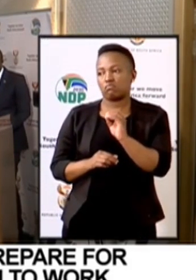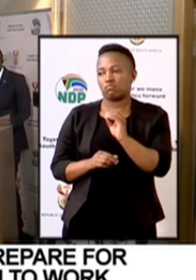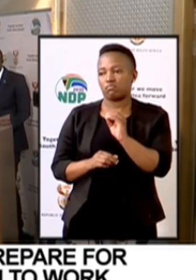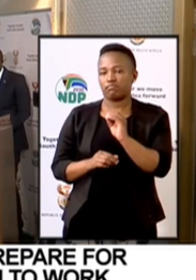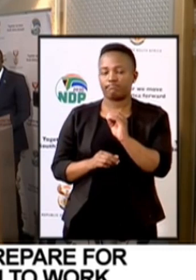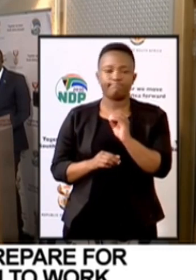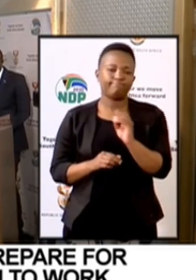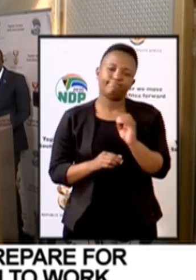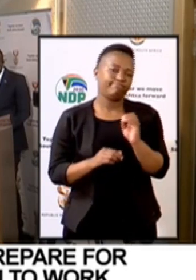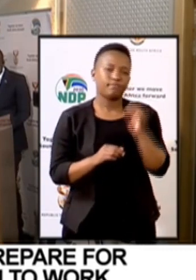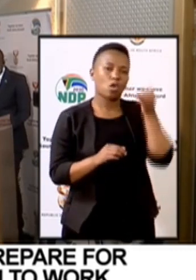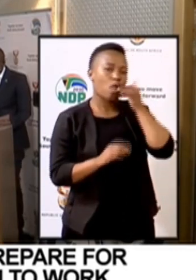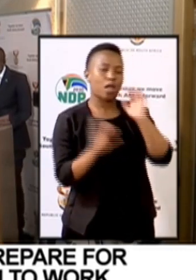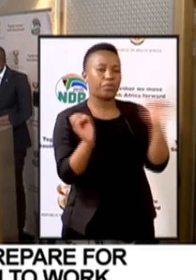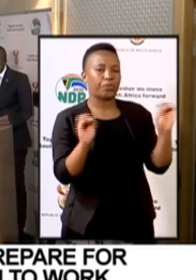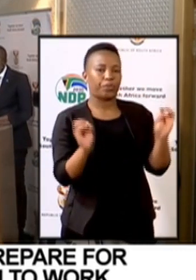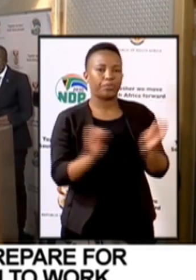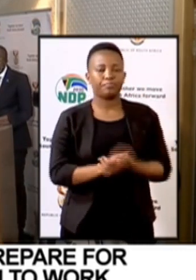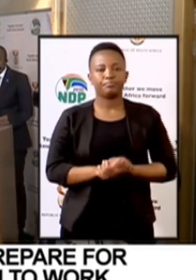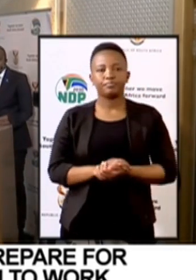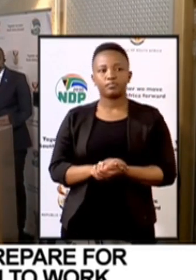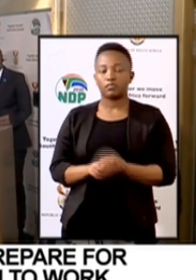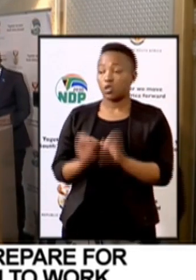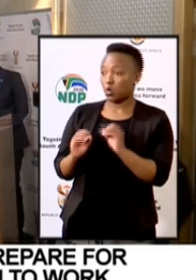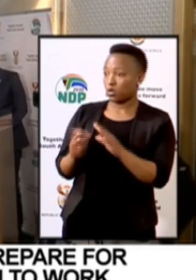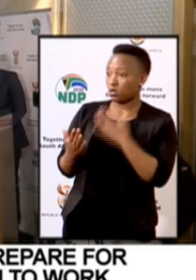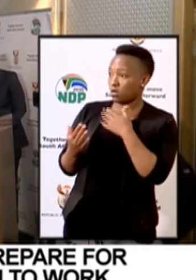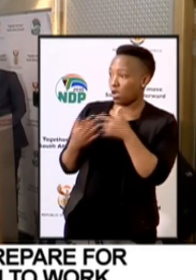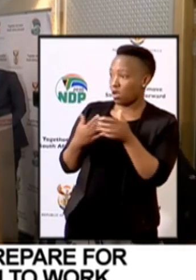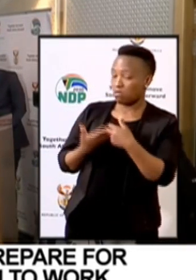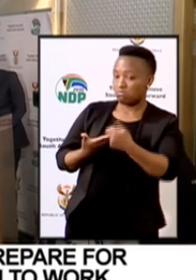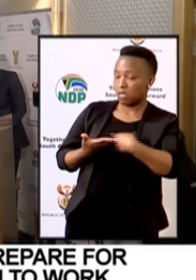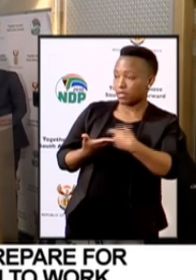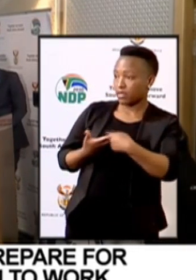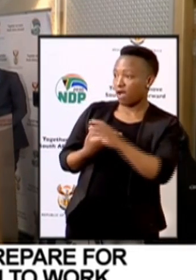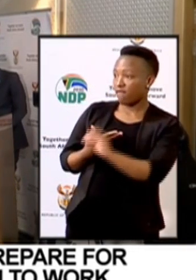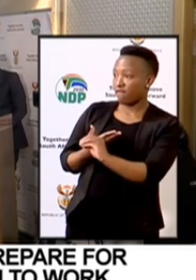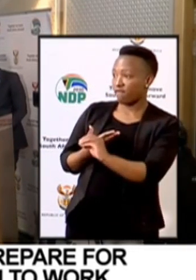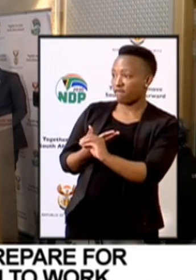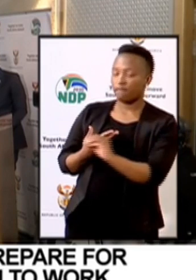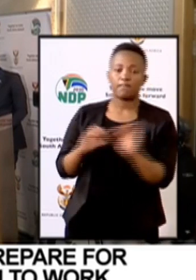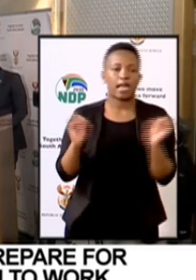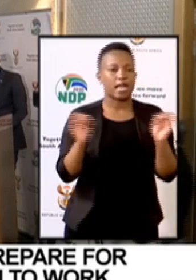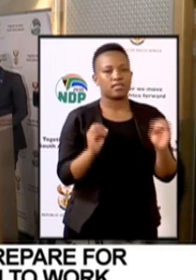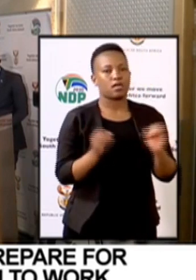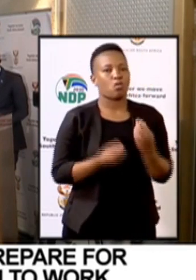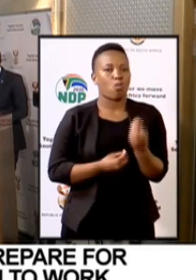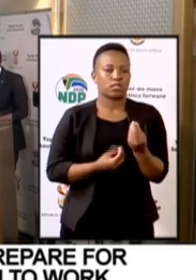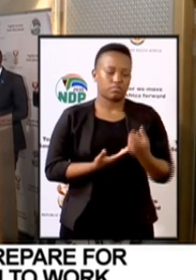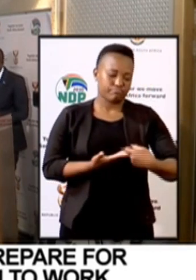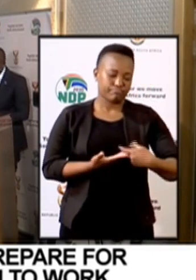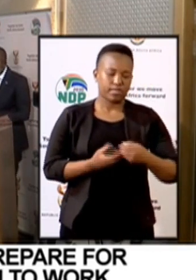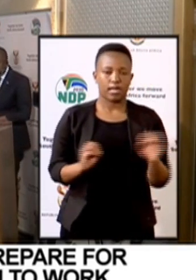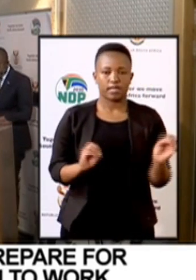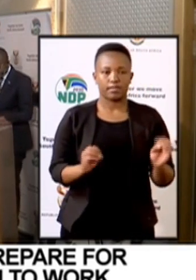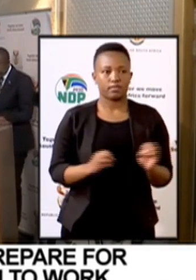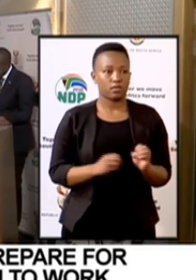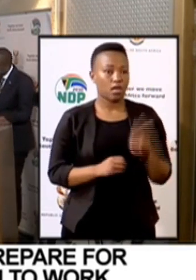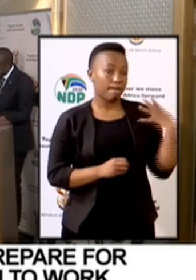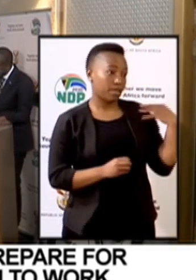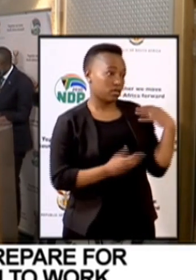We don't have any caller. Okay, you don't have any caller. Any SMSs, Takalani? No, we don't have so far, thanks. Okay, Minister?